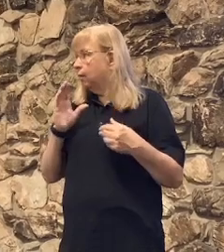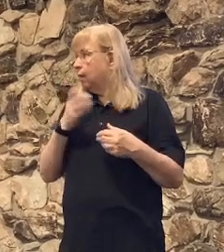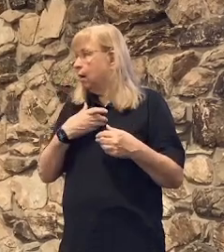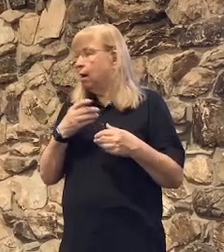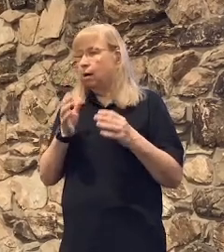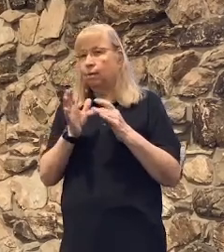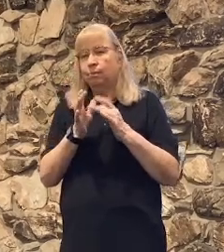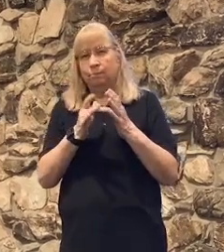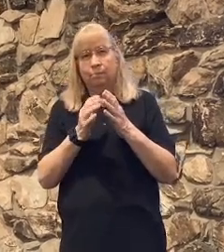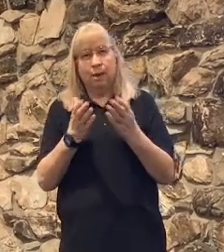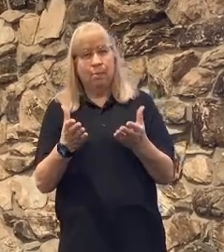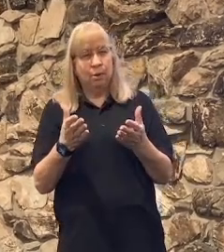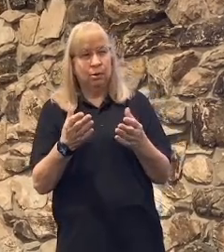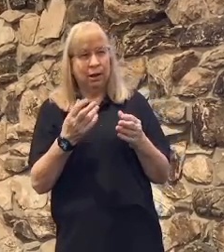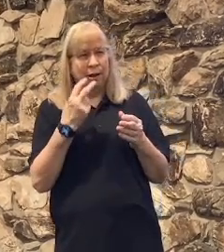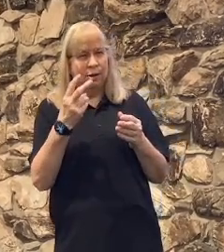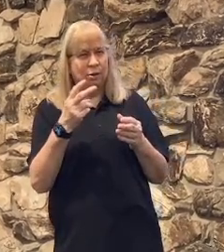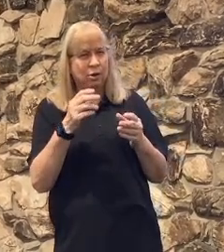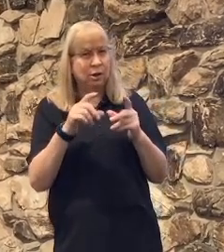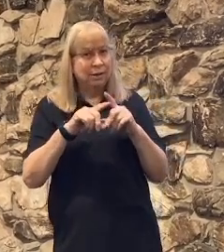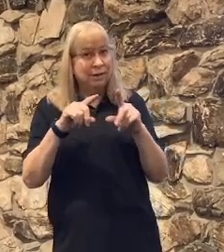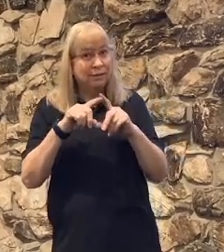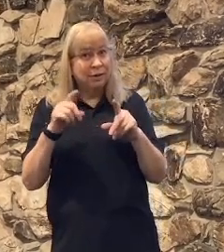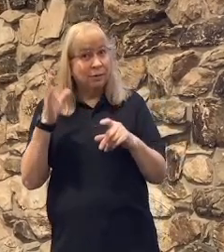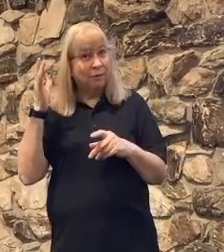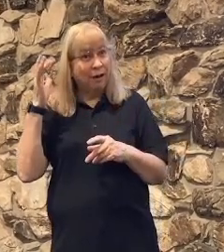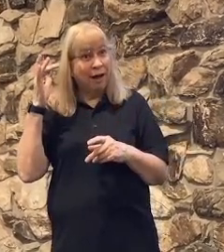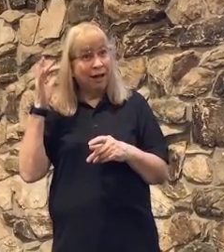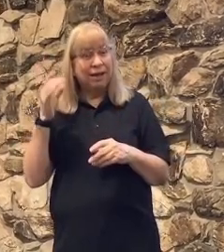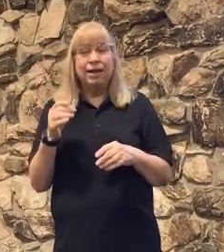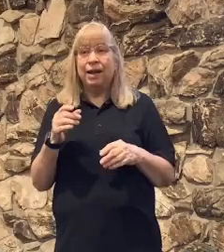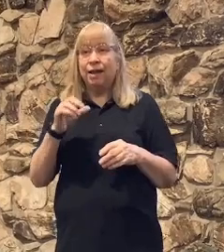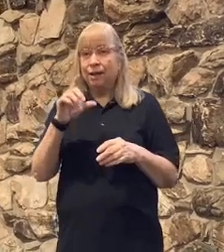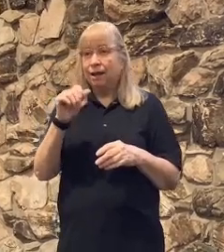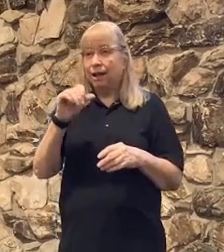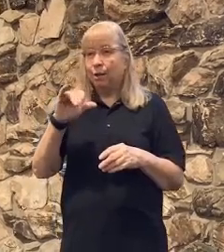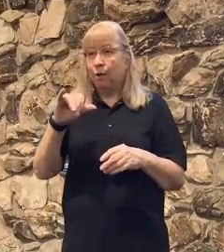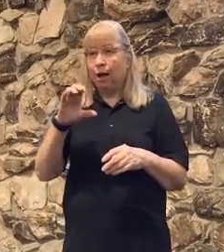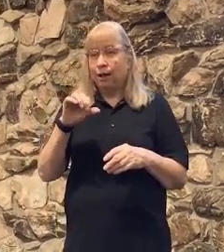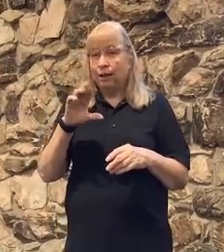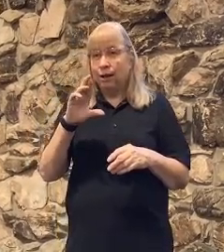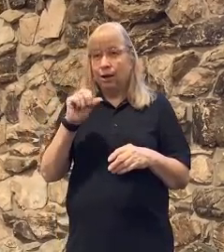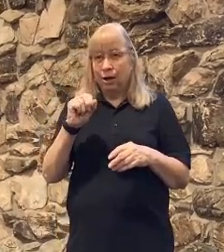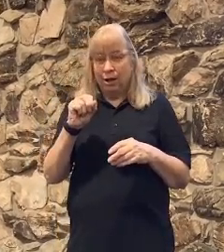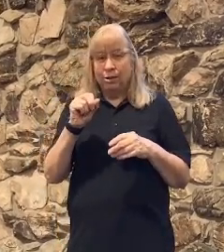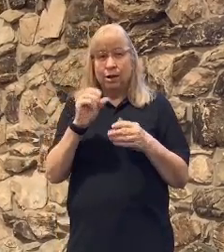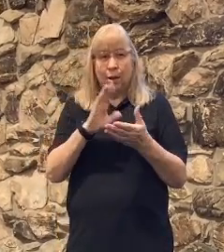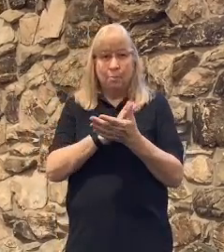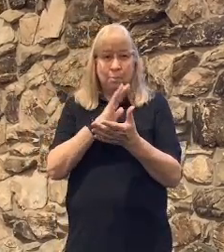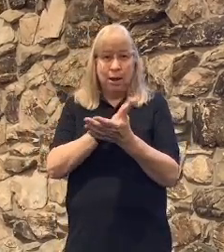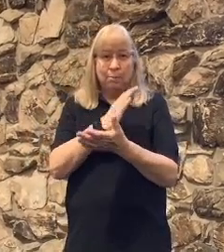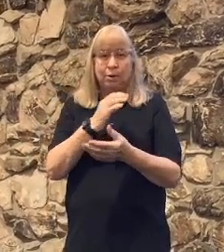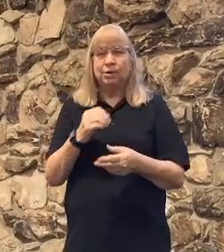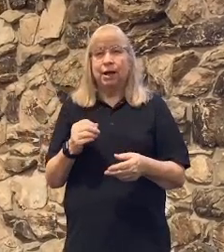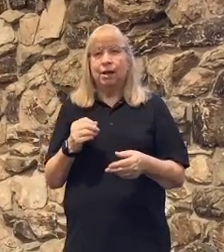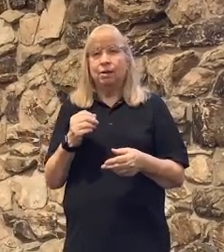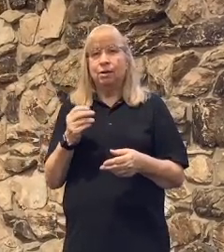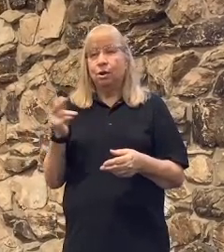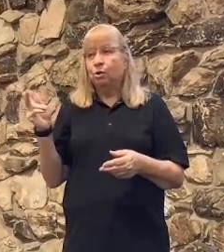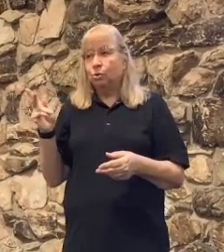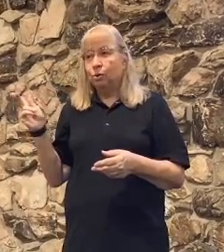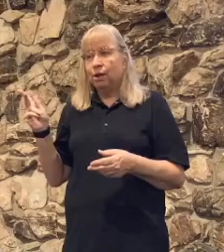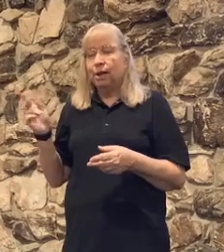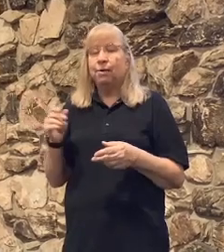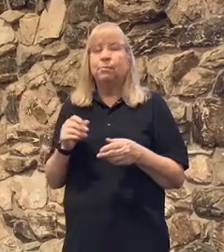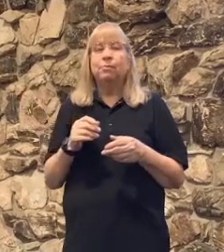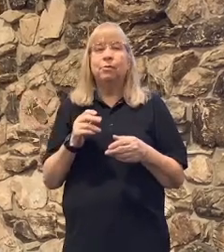little different right now, doesn't it? Because it has some layers of paper on it. So you guys get to be the unwrappers this morning.